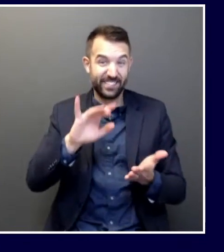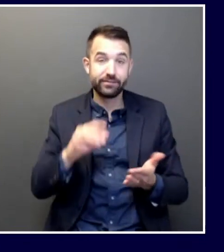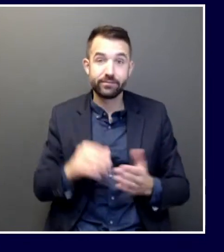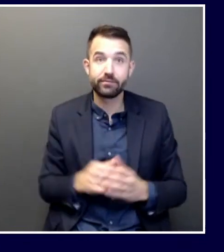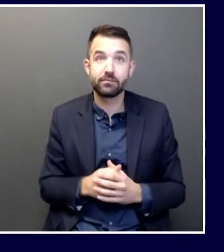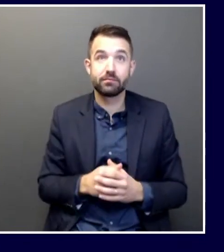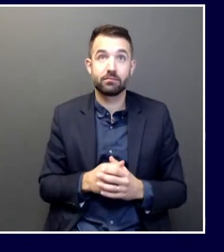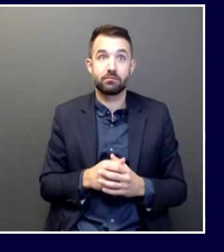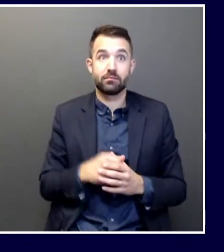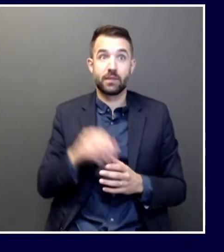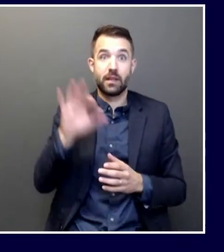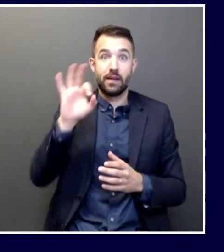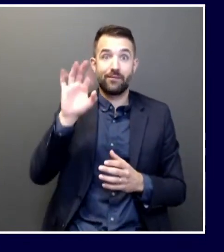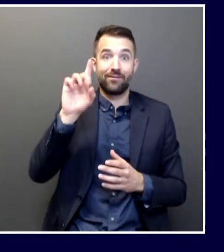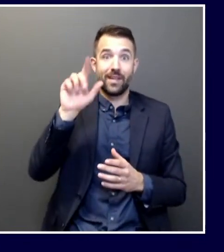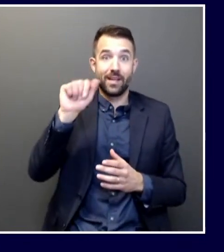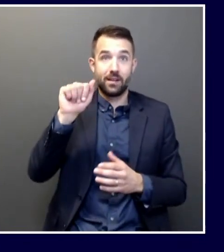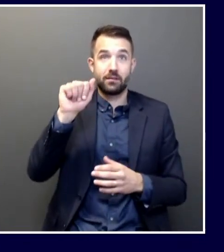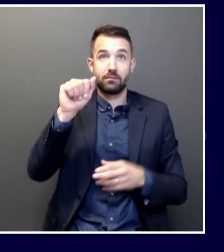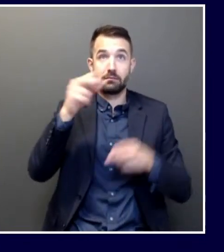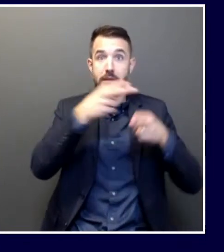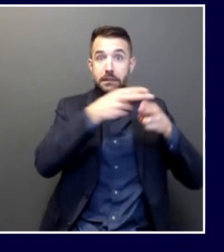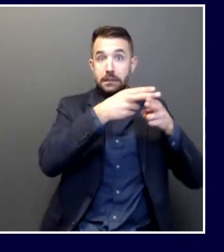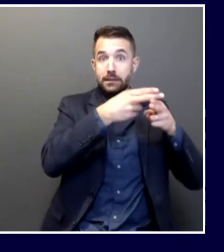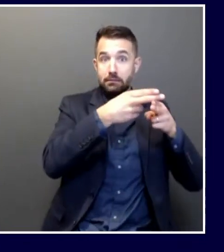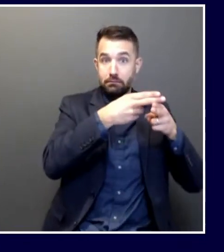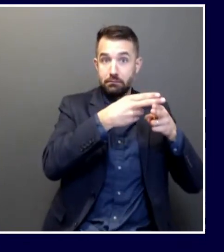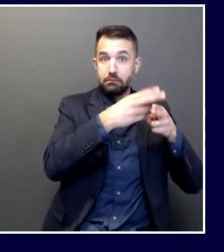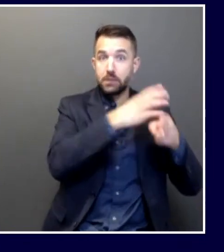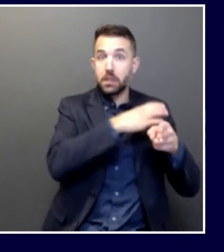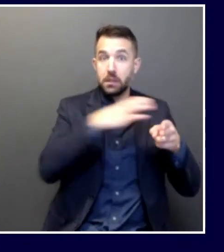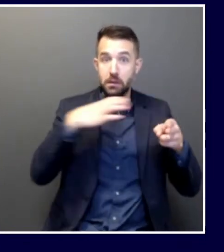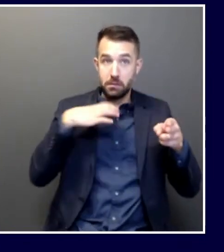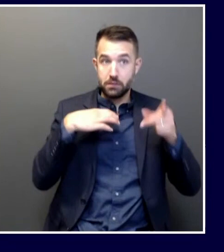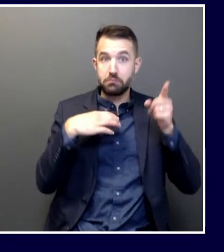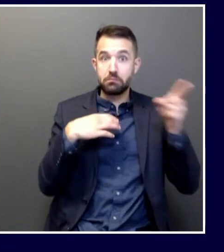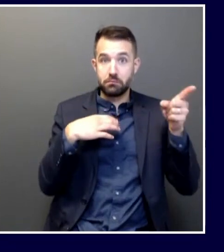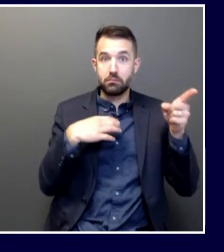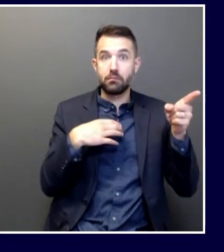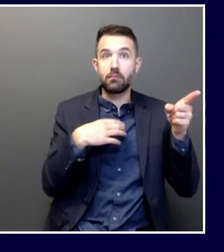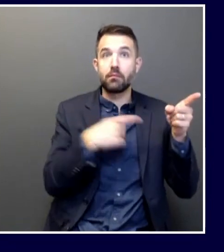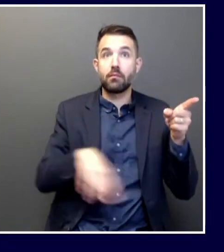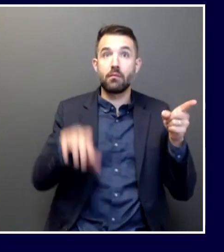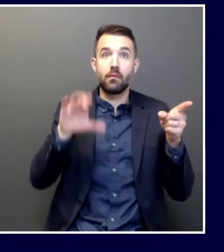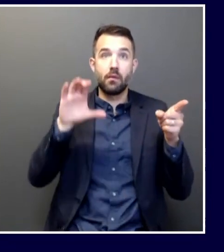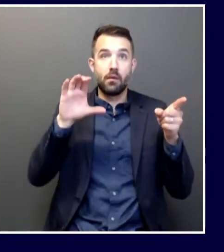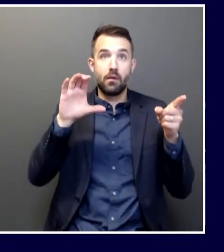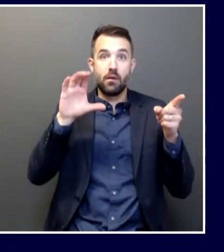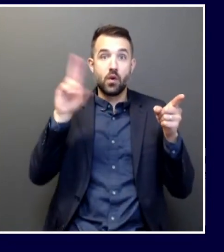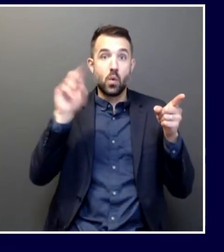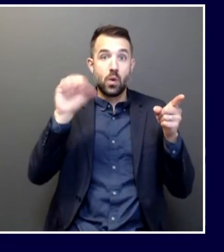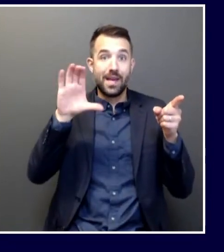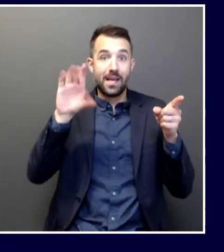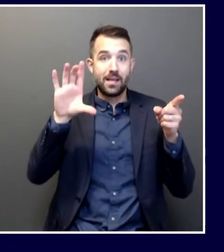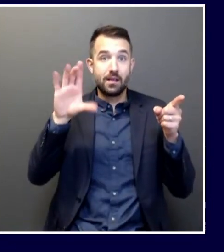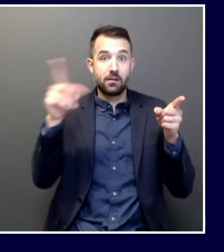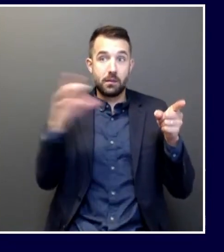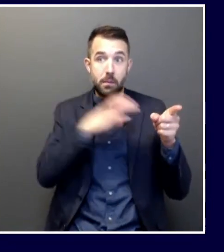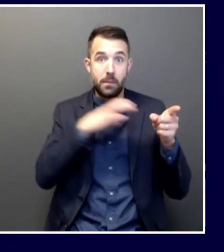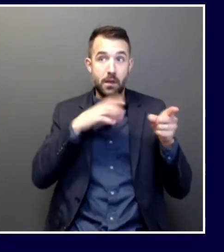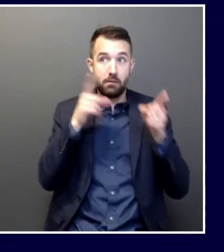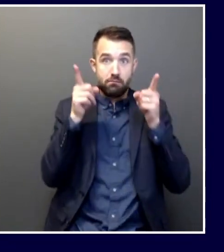acting commissioner issues an emergency use authorization, then and only then might the vaccine be ready to